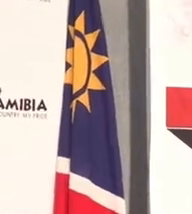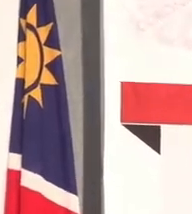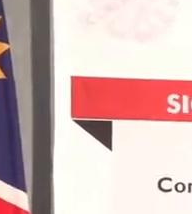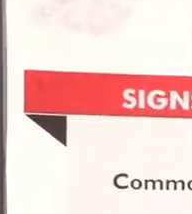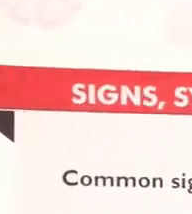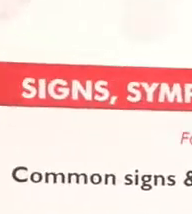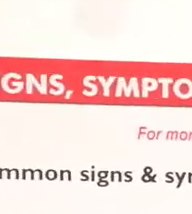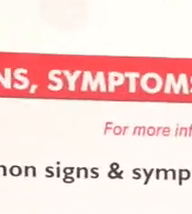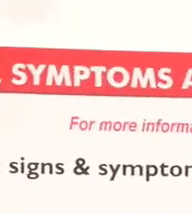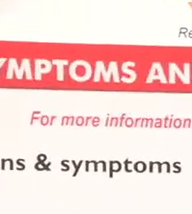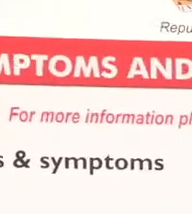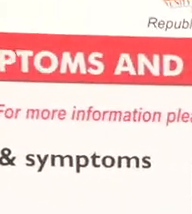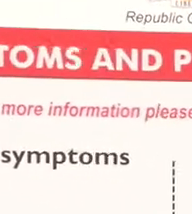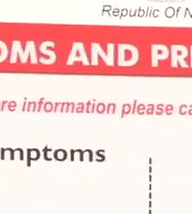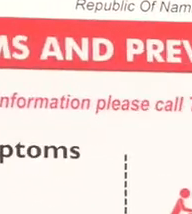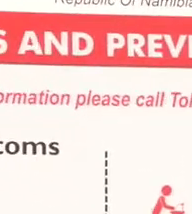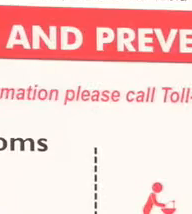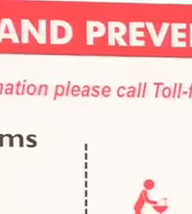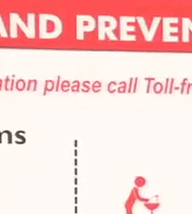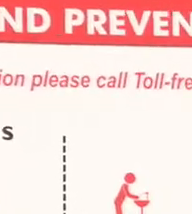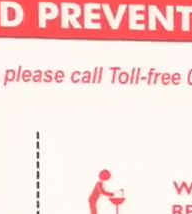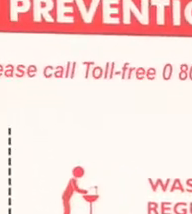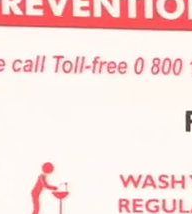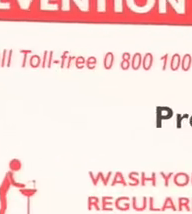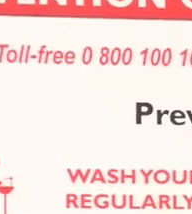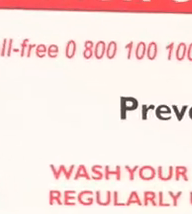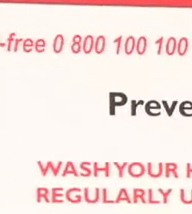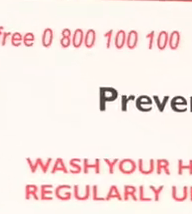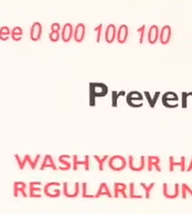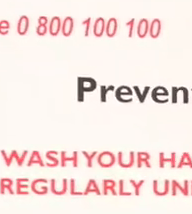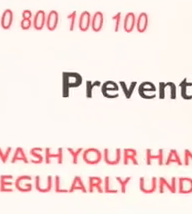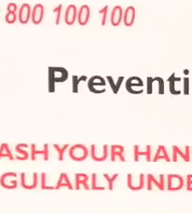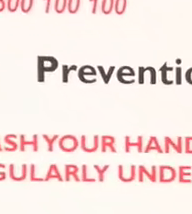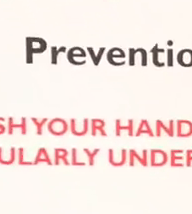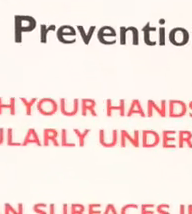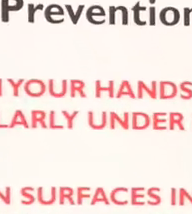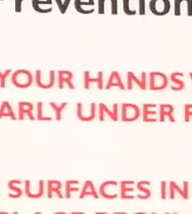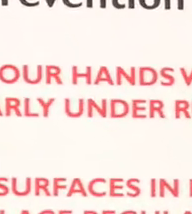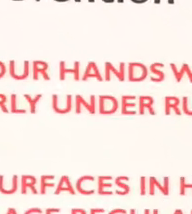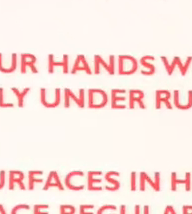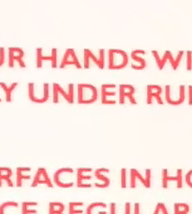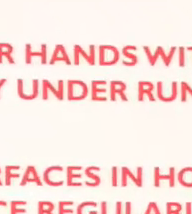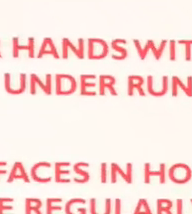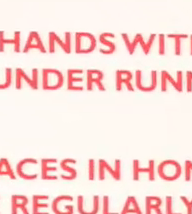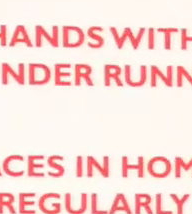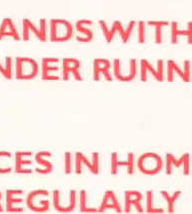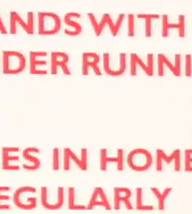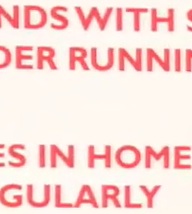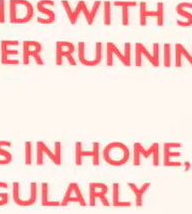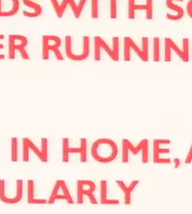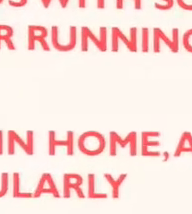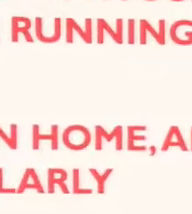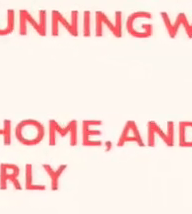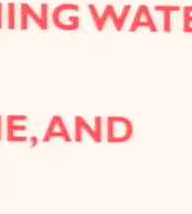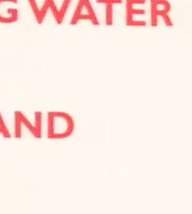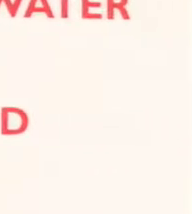development on COVID-19 pandemic in Namibia. Today, we are speaking about the health infrastructure